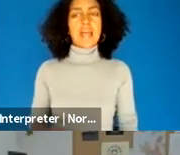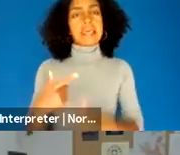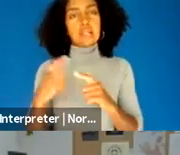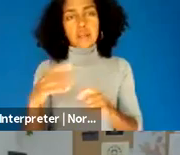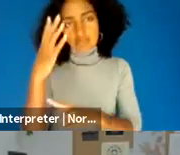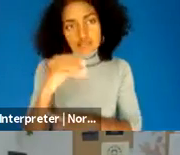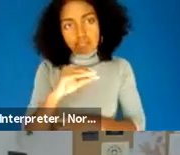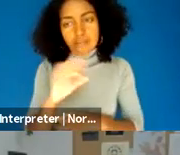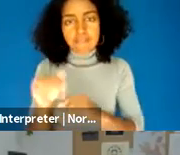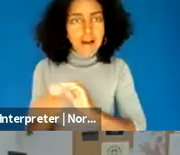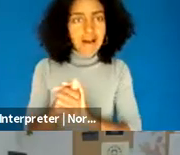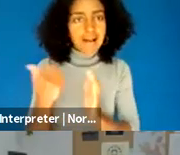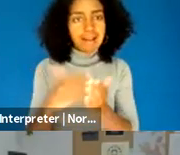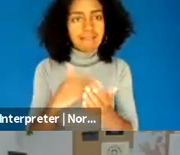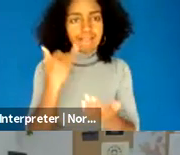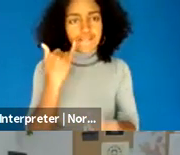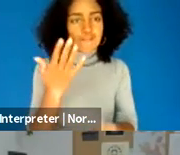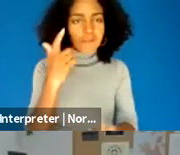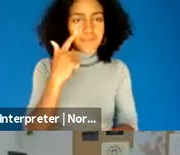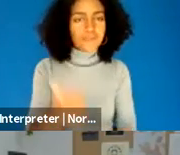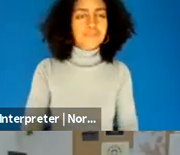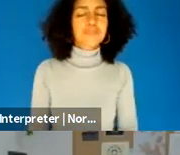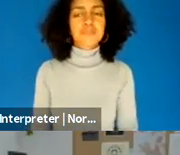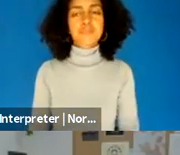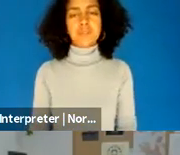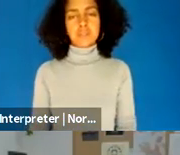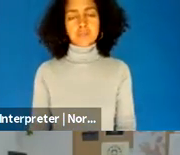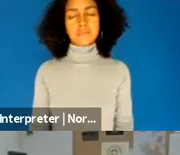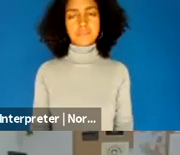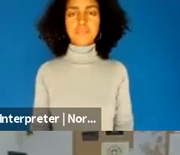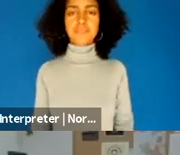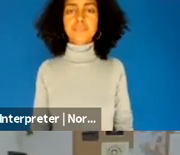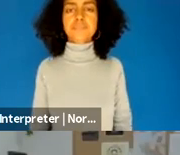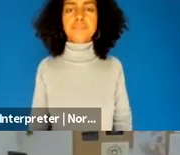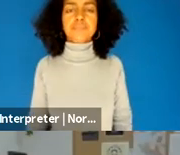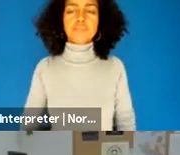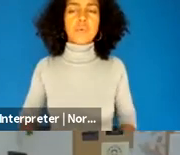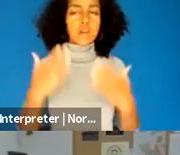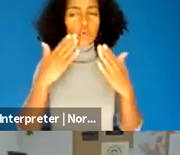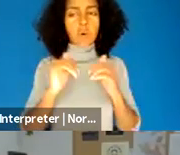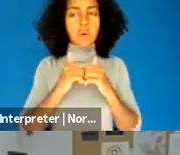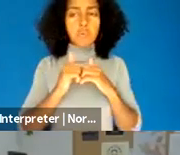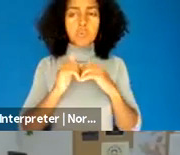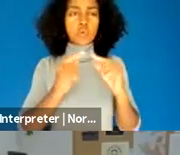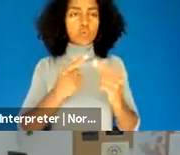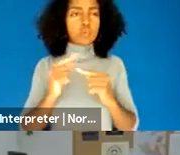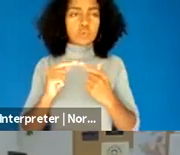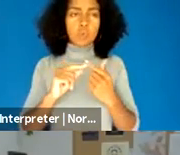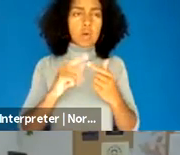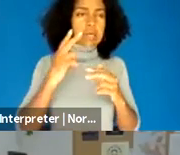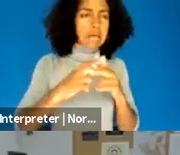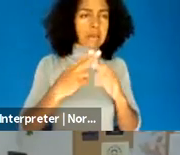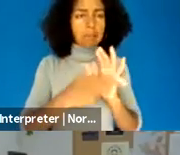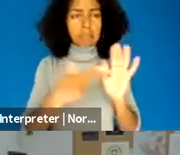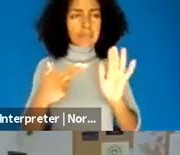All right. So I don't know how the groups were kind of named or numbered, but if you could